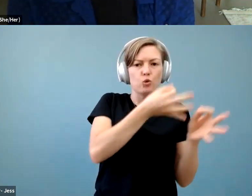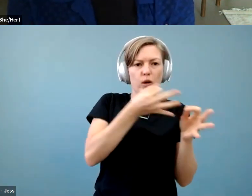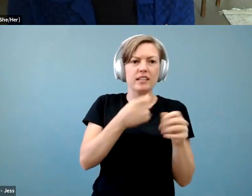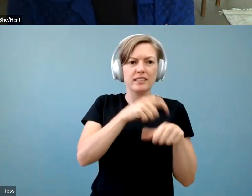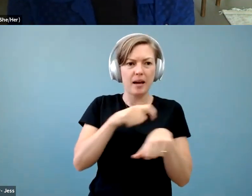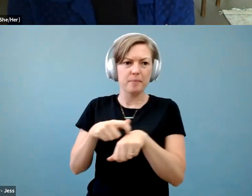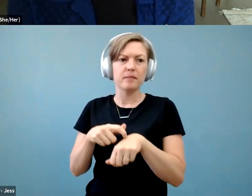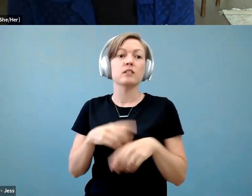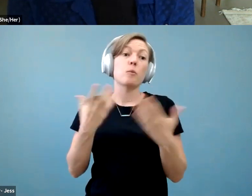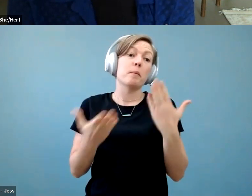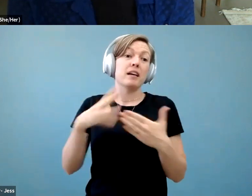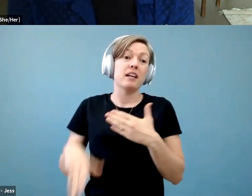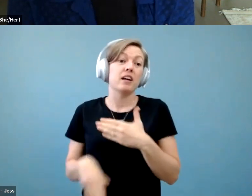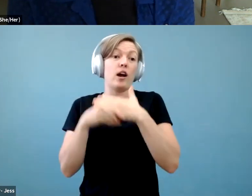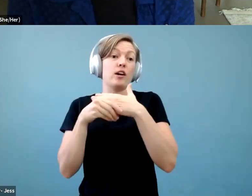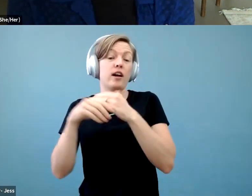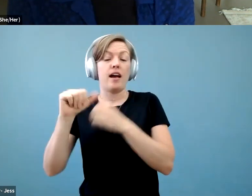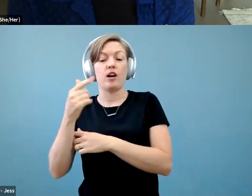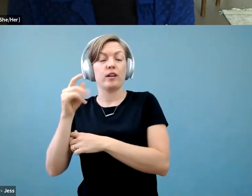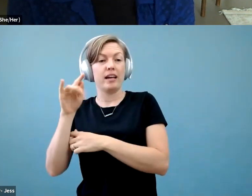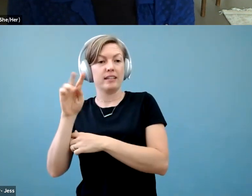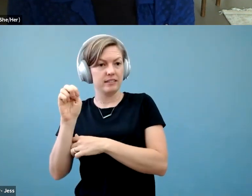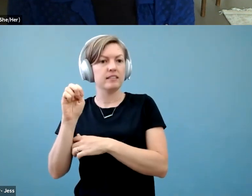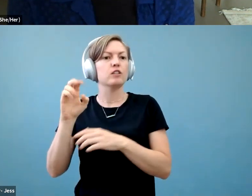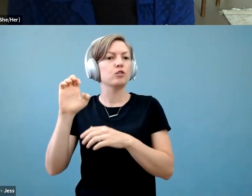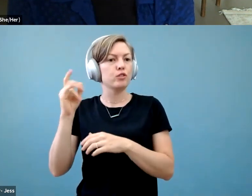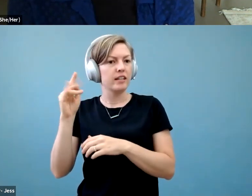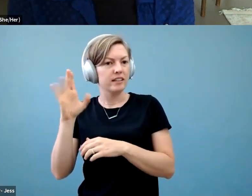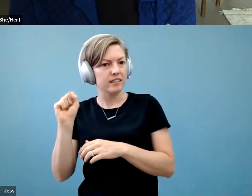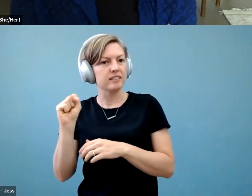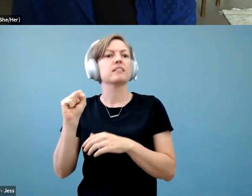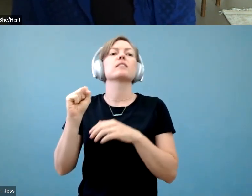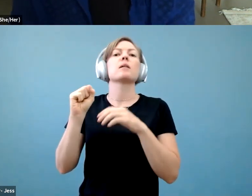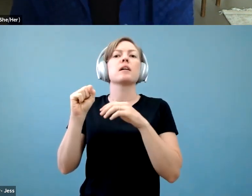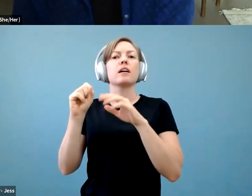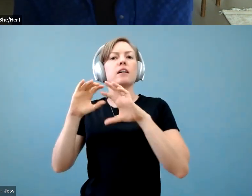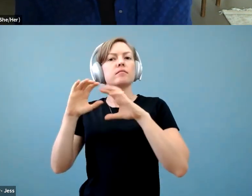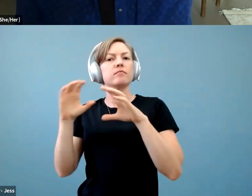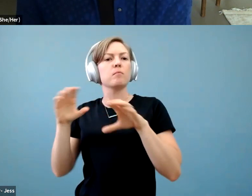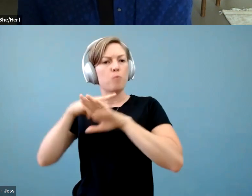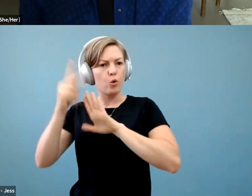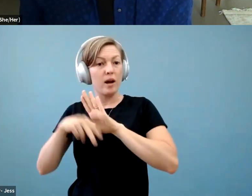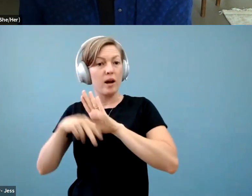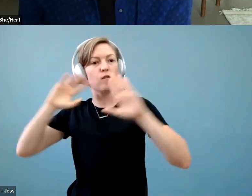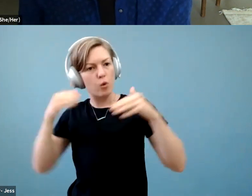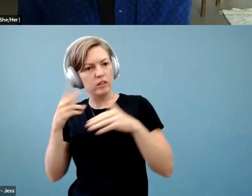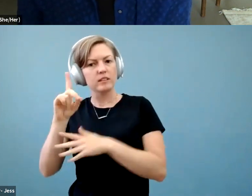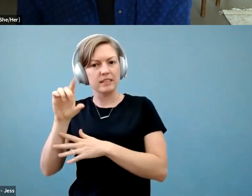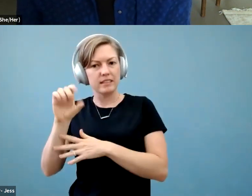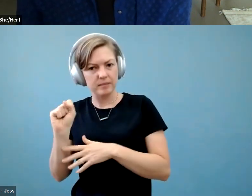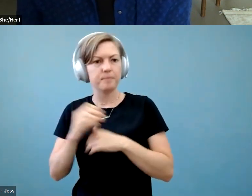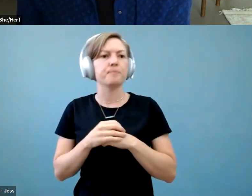eugenics program that is actually culling the population of people with Down syndrome throughout the world, including in